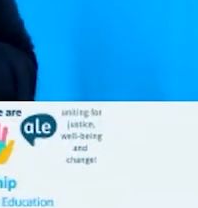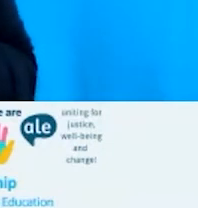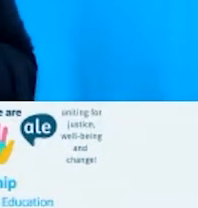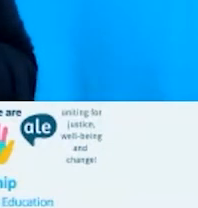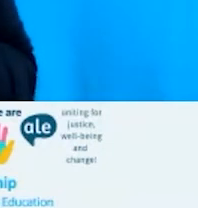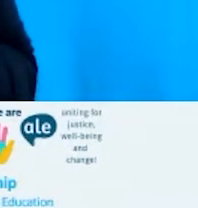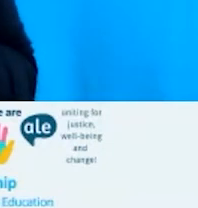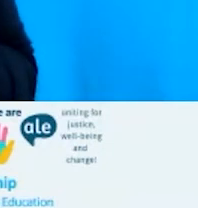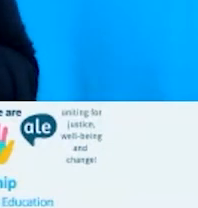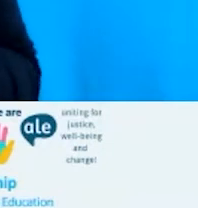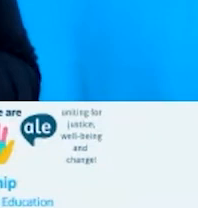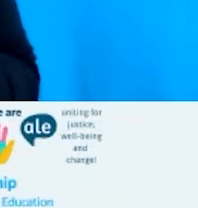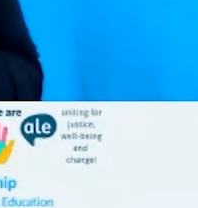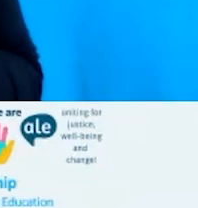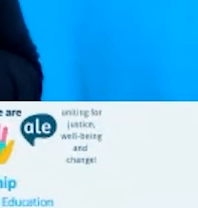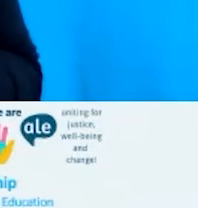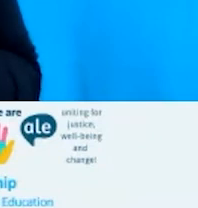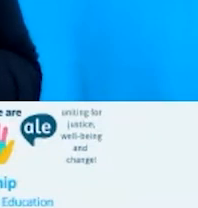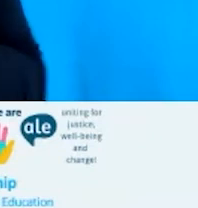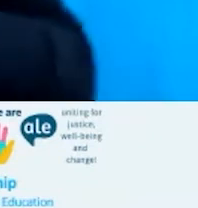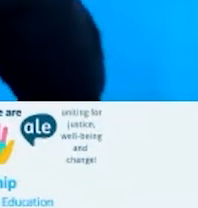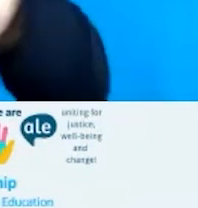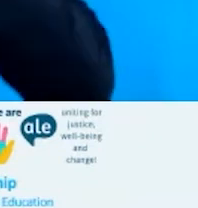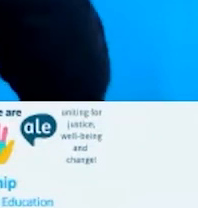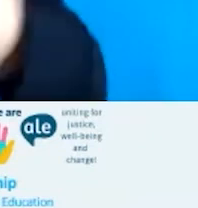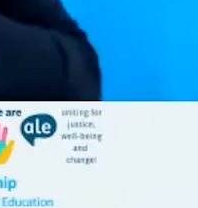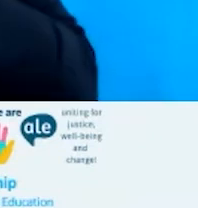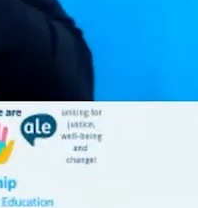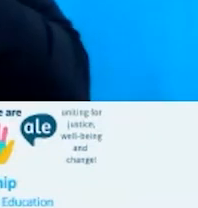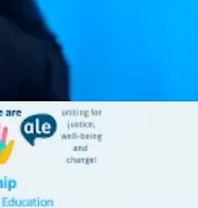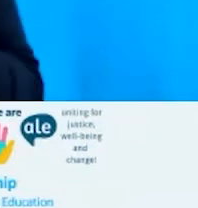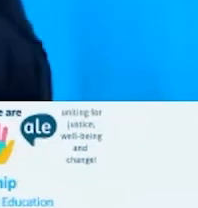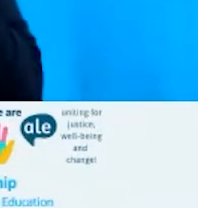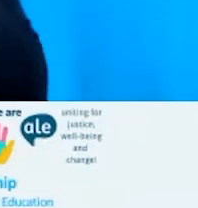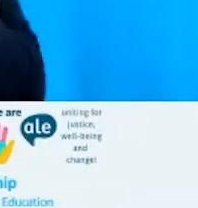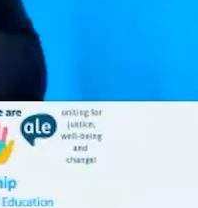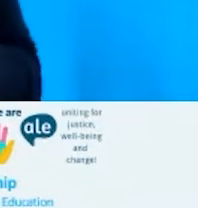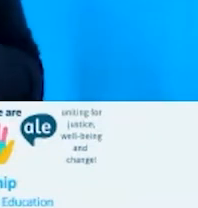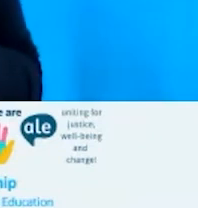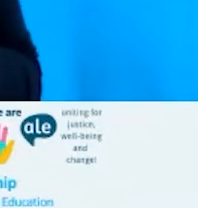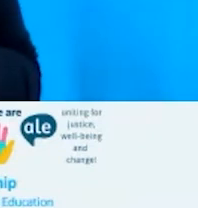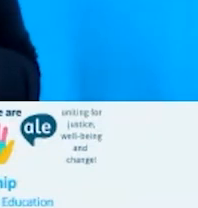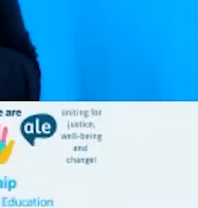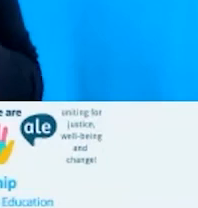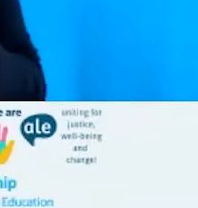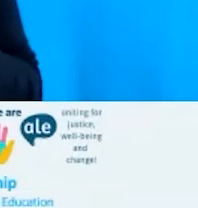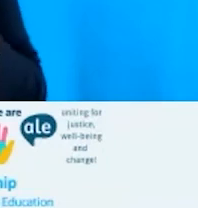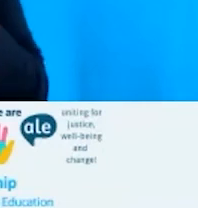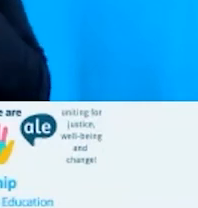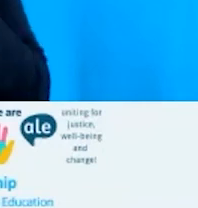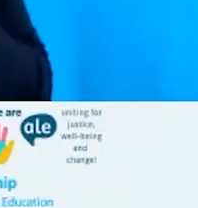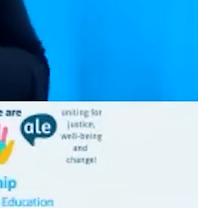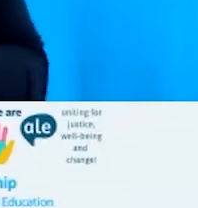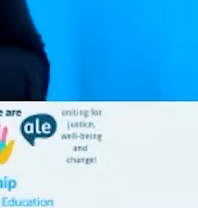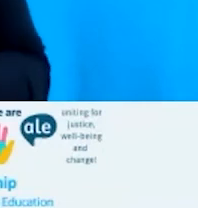education now. And I'm part of these processes in African countries. And I can tell you, it's really a challenge for our understanding of